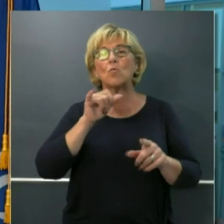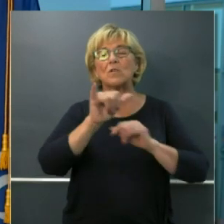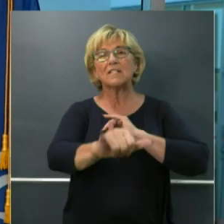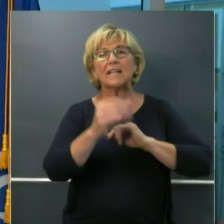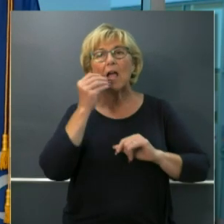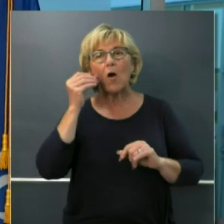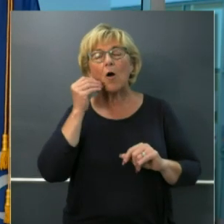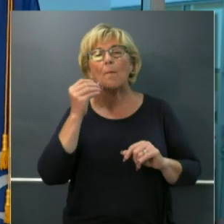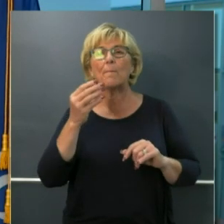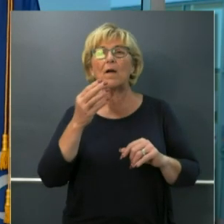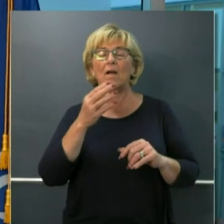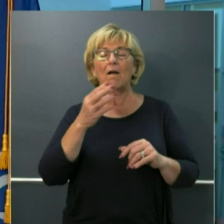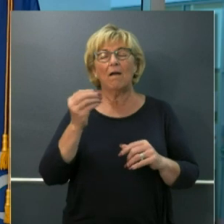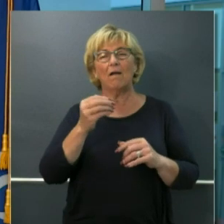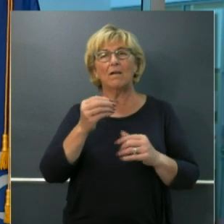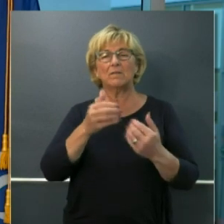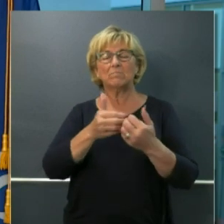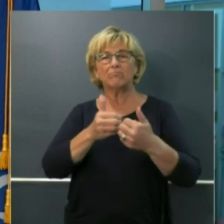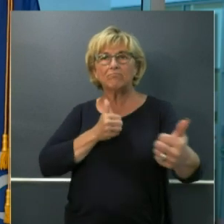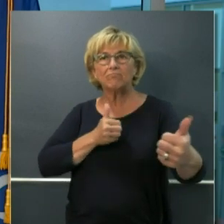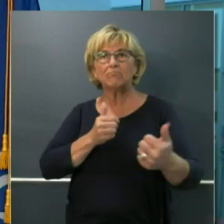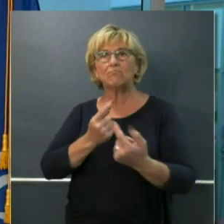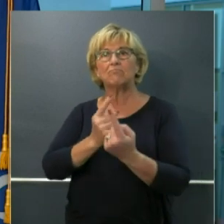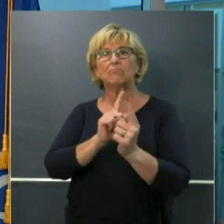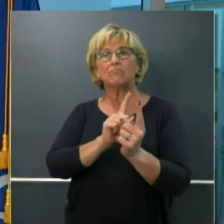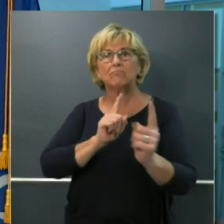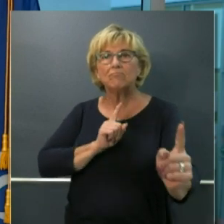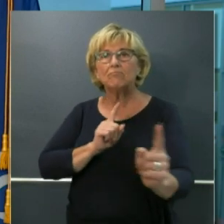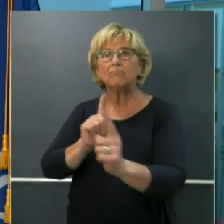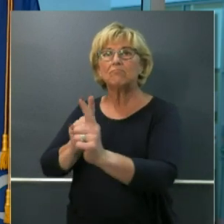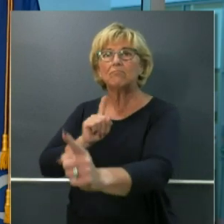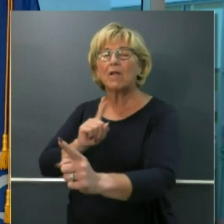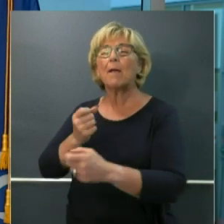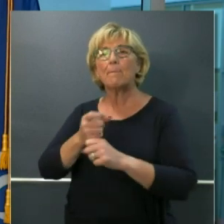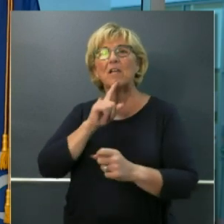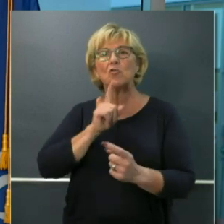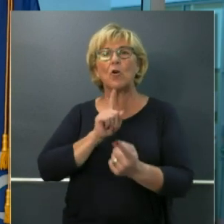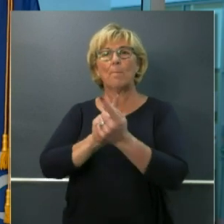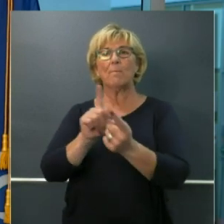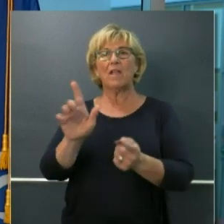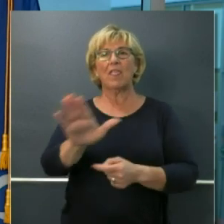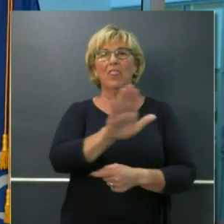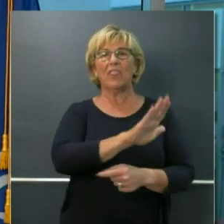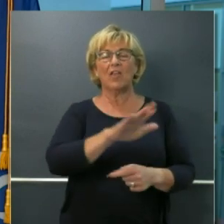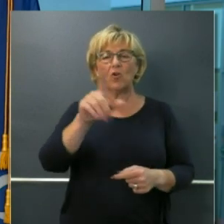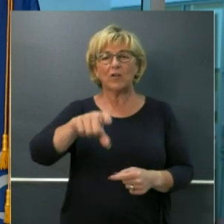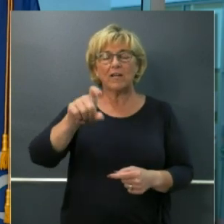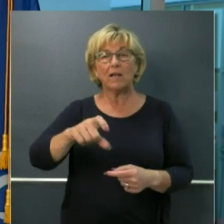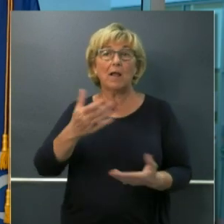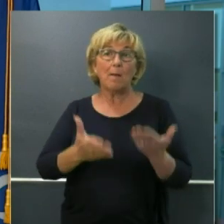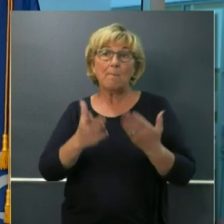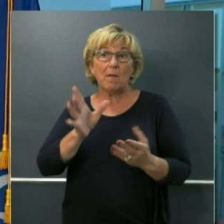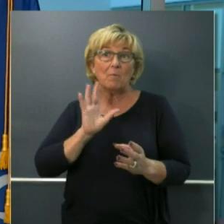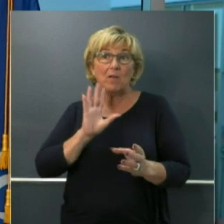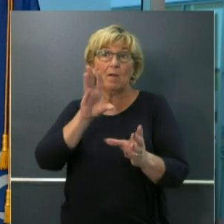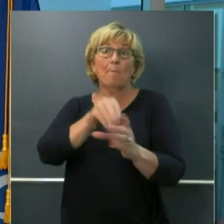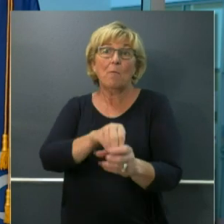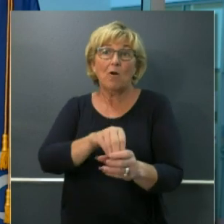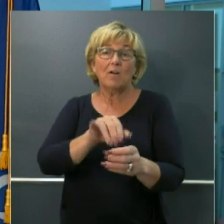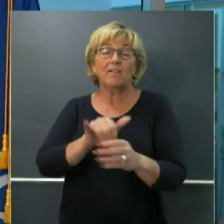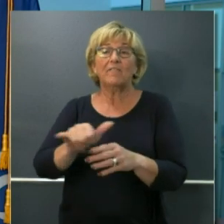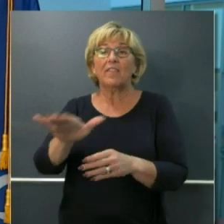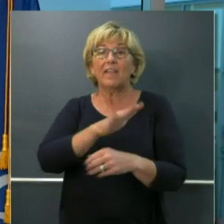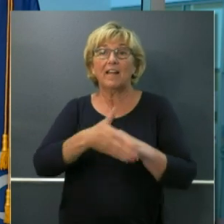and socially distancing themselves. Continuing to make sure that their needs are met and thinking about how you might be part of the solution for